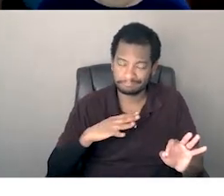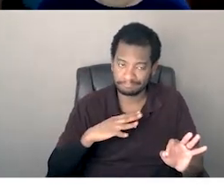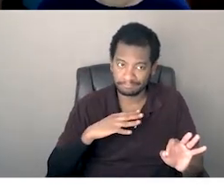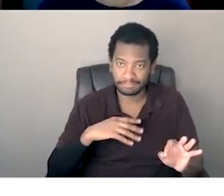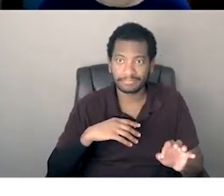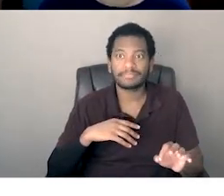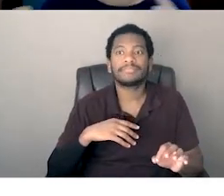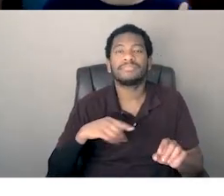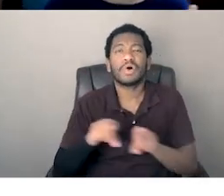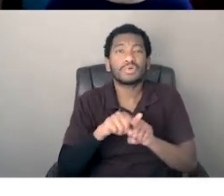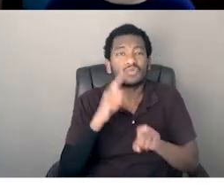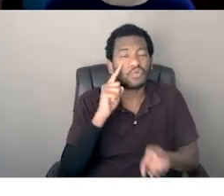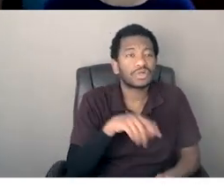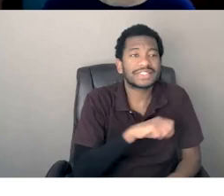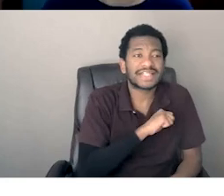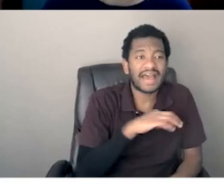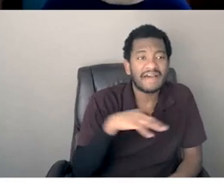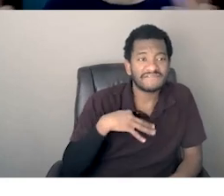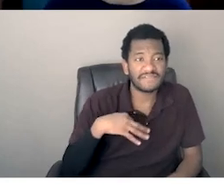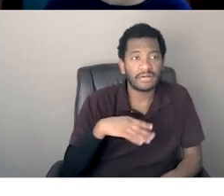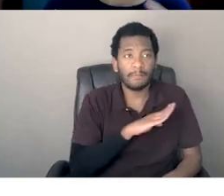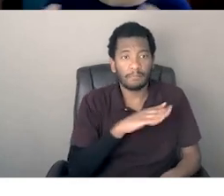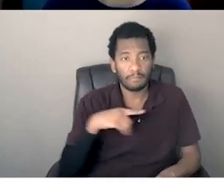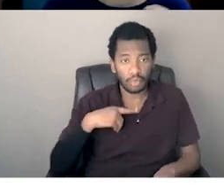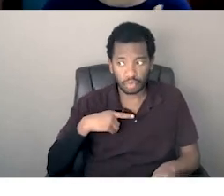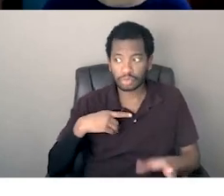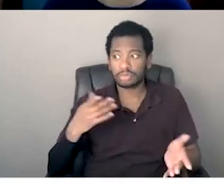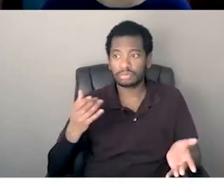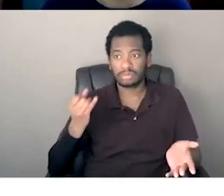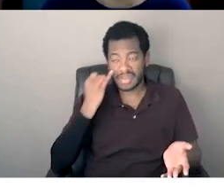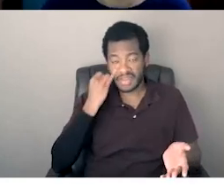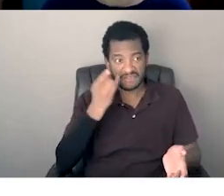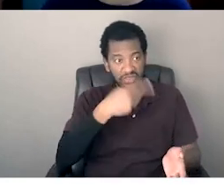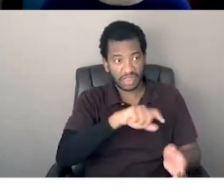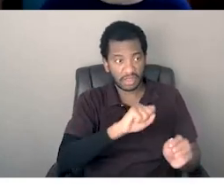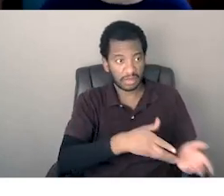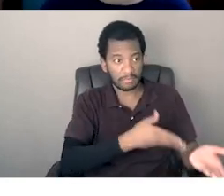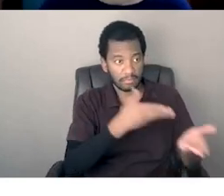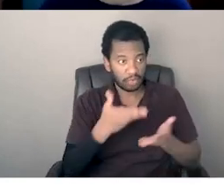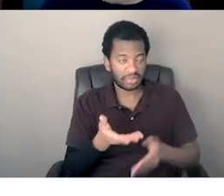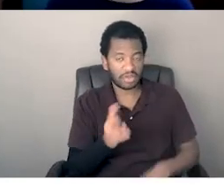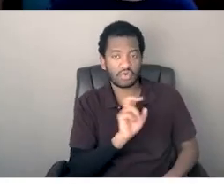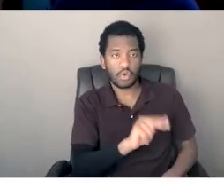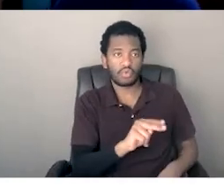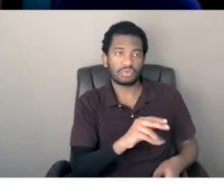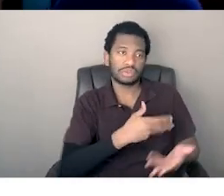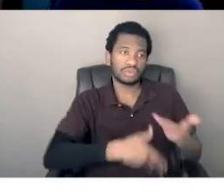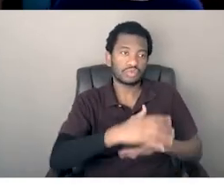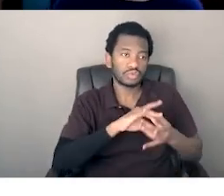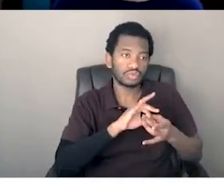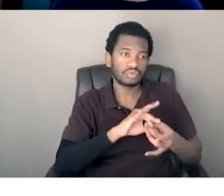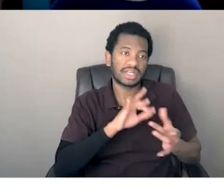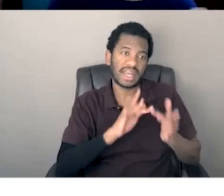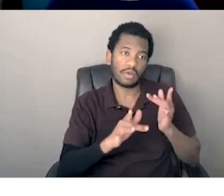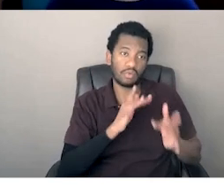board, allowing people to bring even staff, their own social networks into the work as well as building new ones.